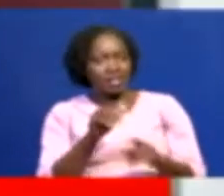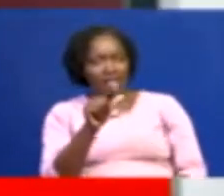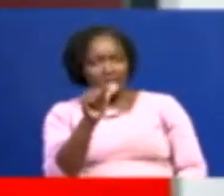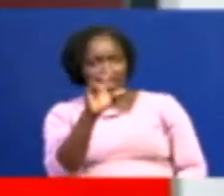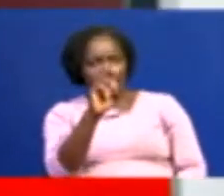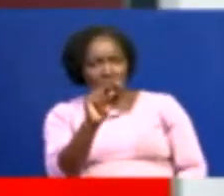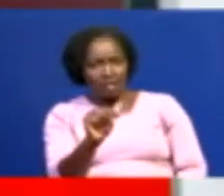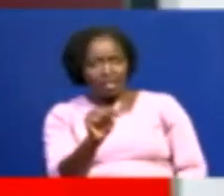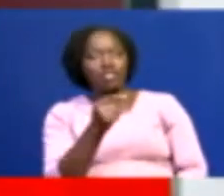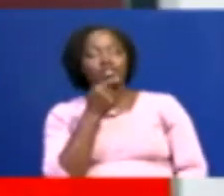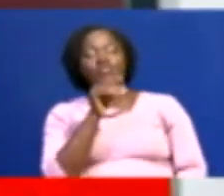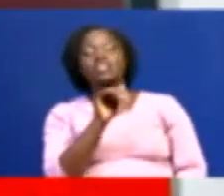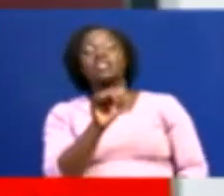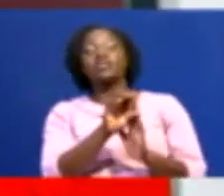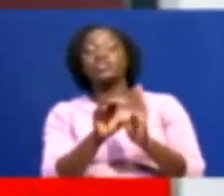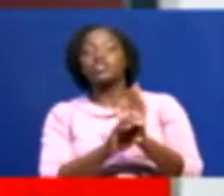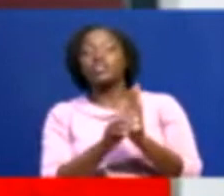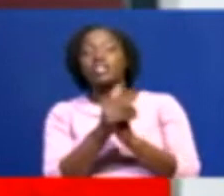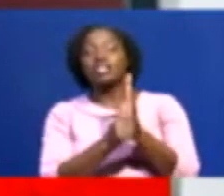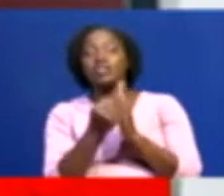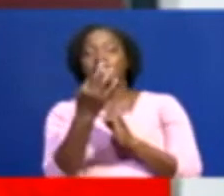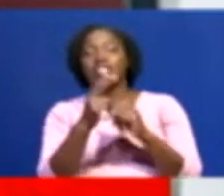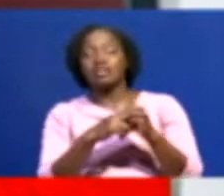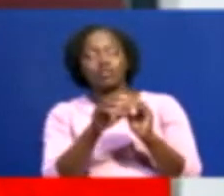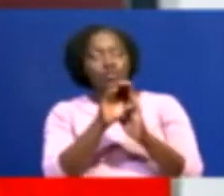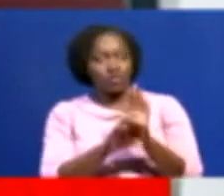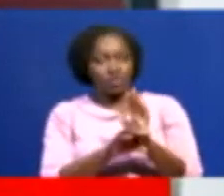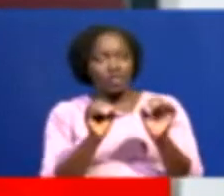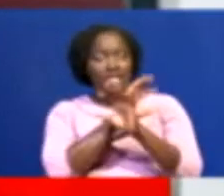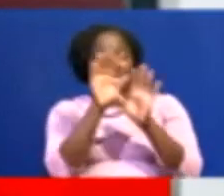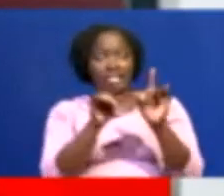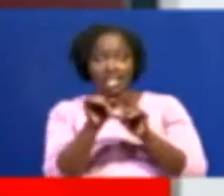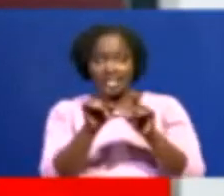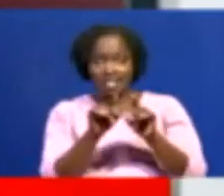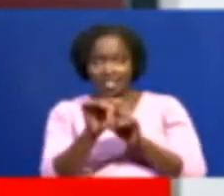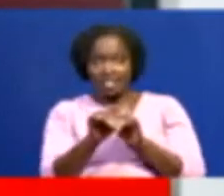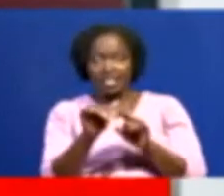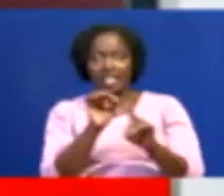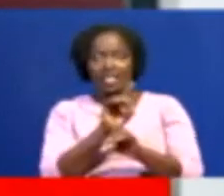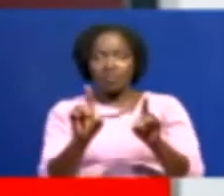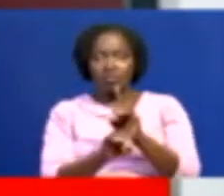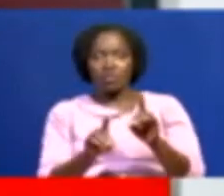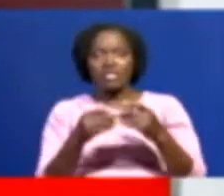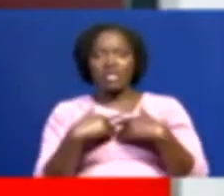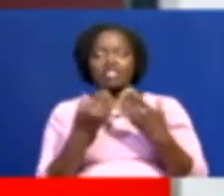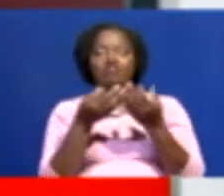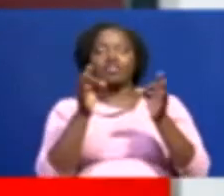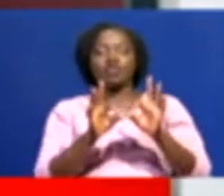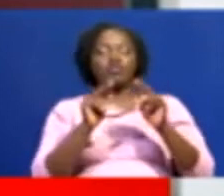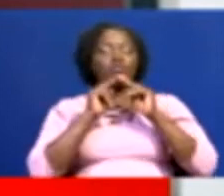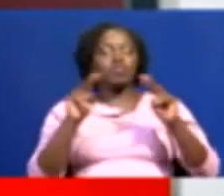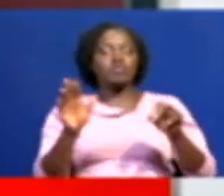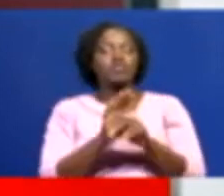over to you. You have cited the Constitution. Article 37 of the Constitution clearly states that everybody has freedom to